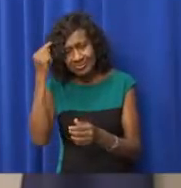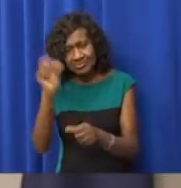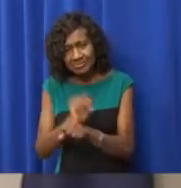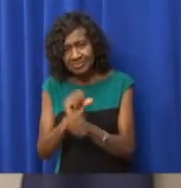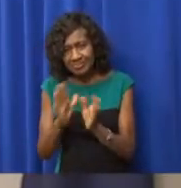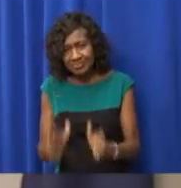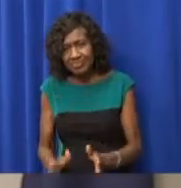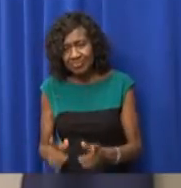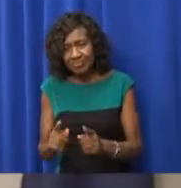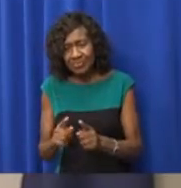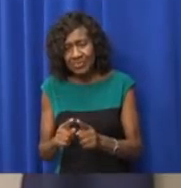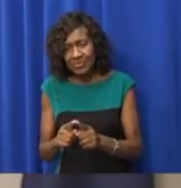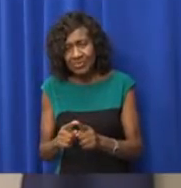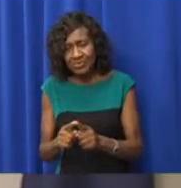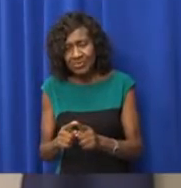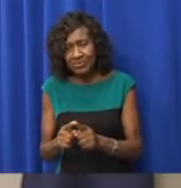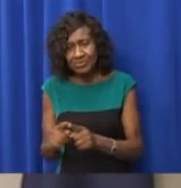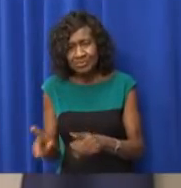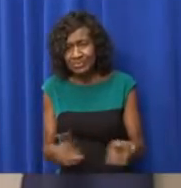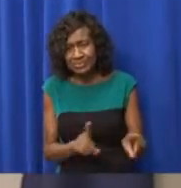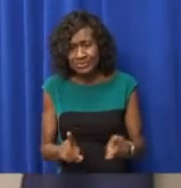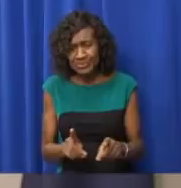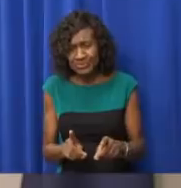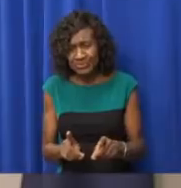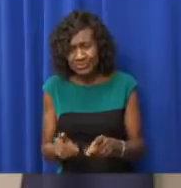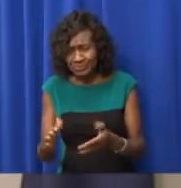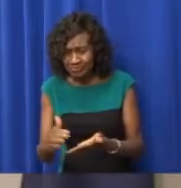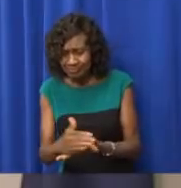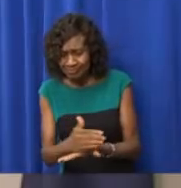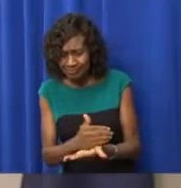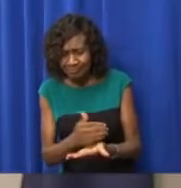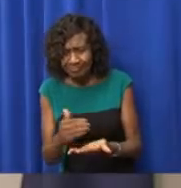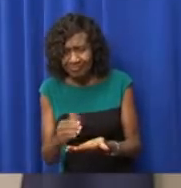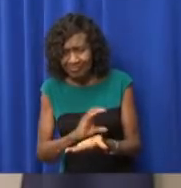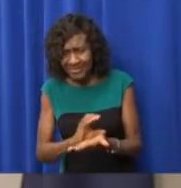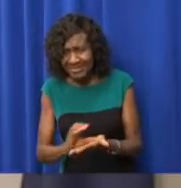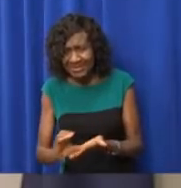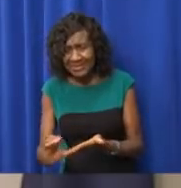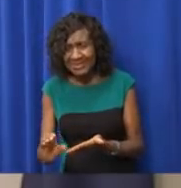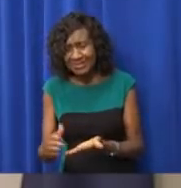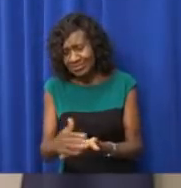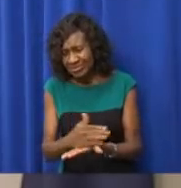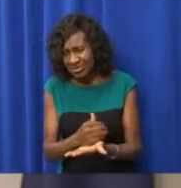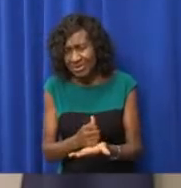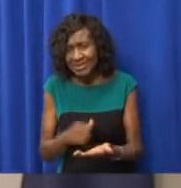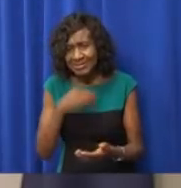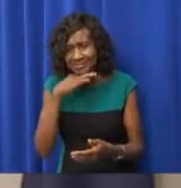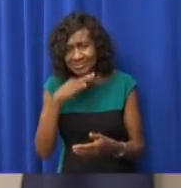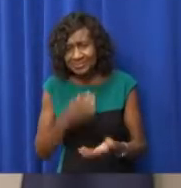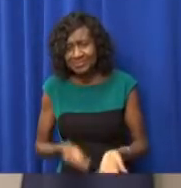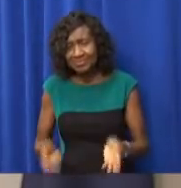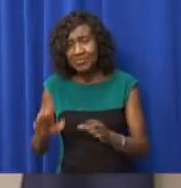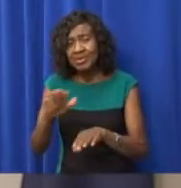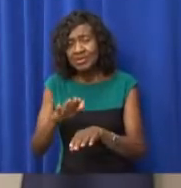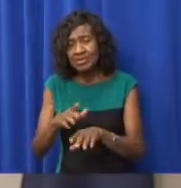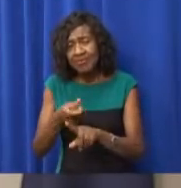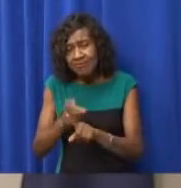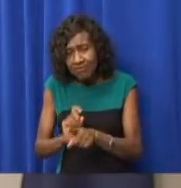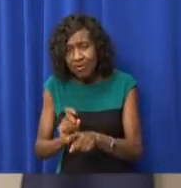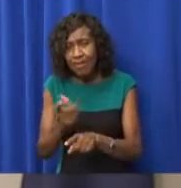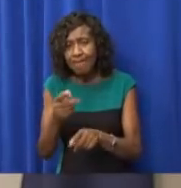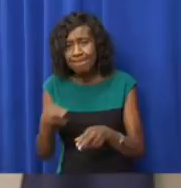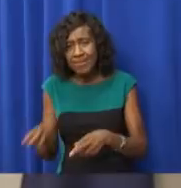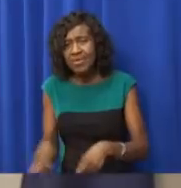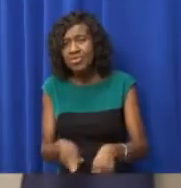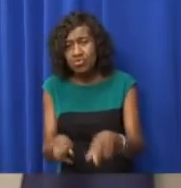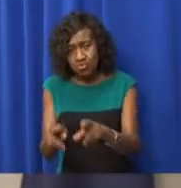cleanup into their exercise time. Meanwhile, adhering to social distancing rules, of course, with each one doing their part, we